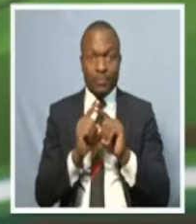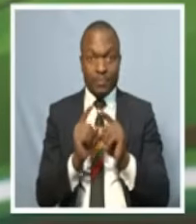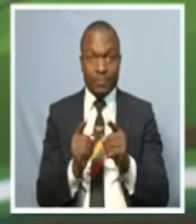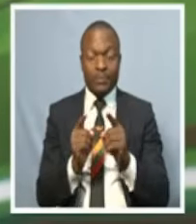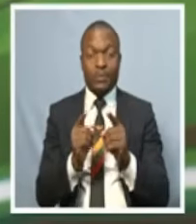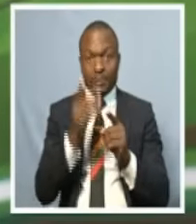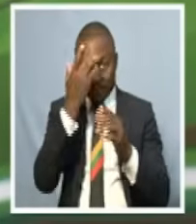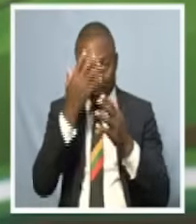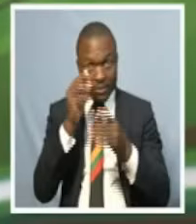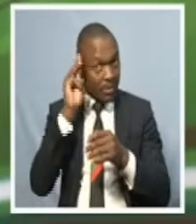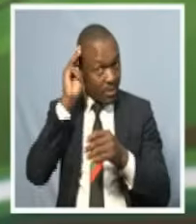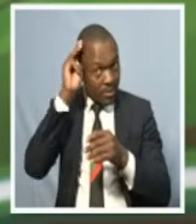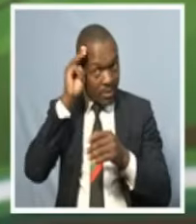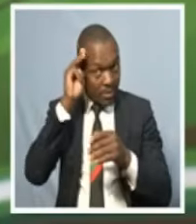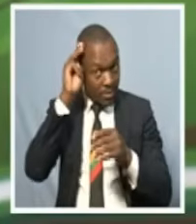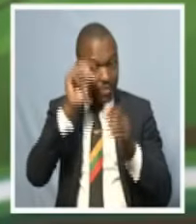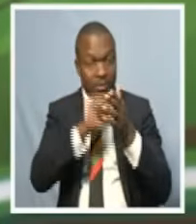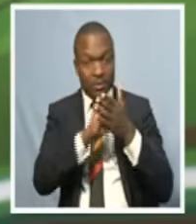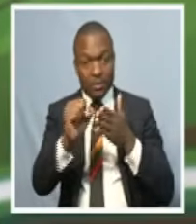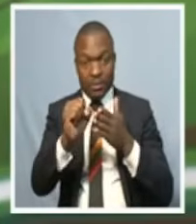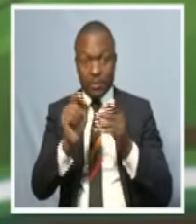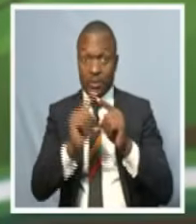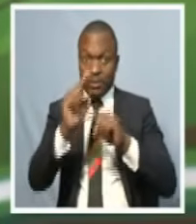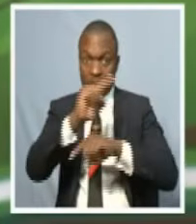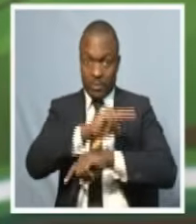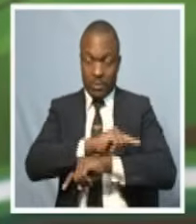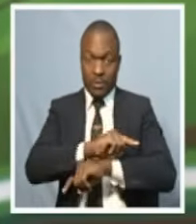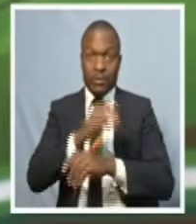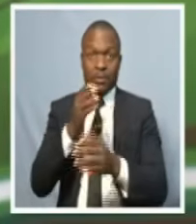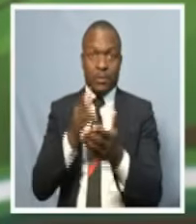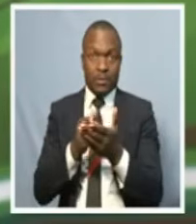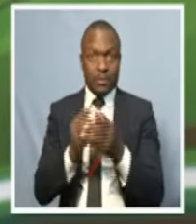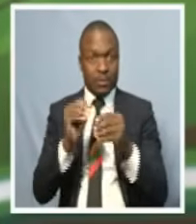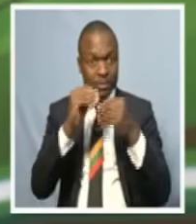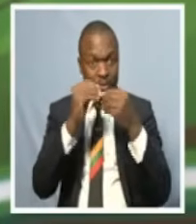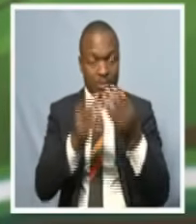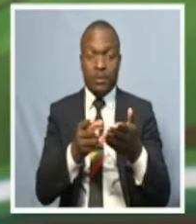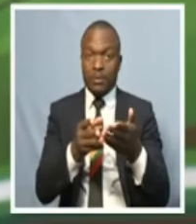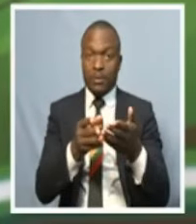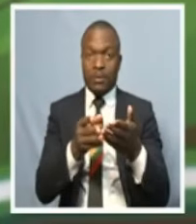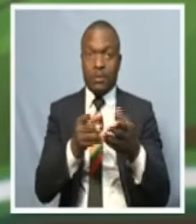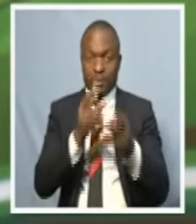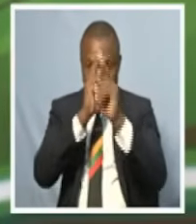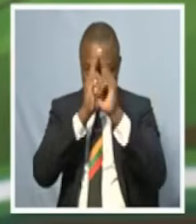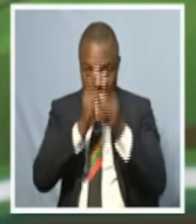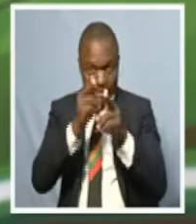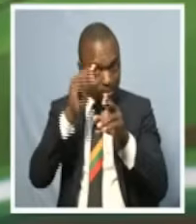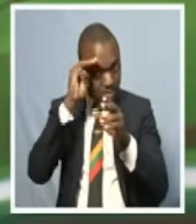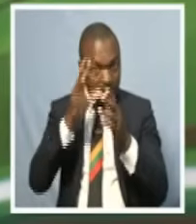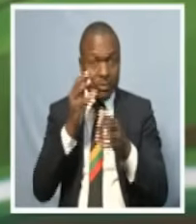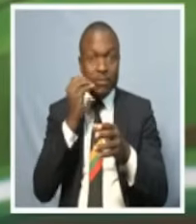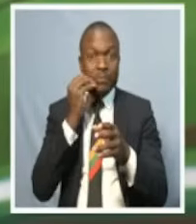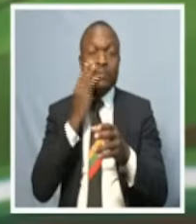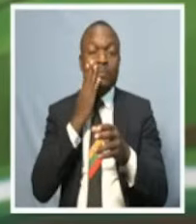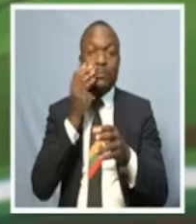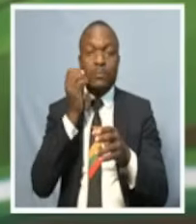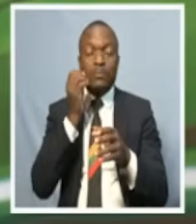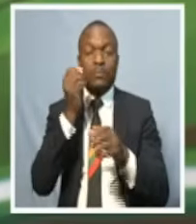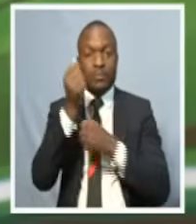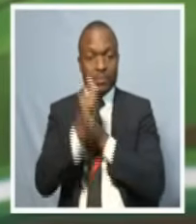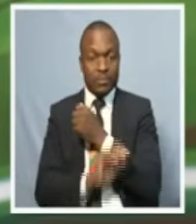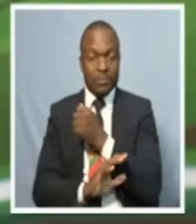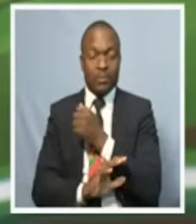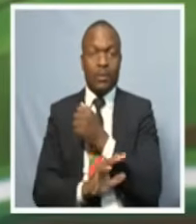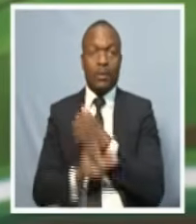also expect a ministerial statement this afternoon. This ministerial statement will be delivered on the floor of the House by the Minister of Home Affairs and